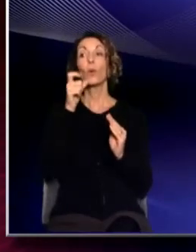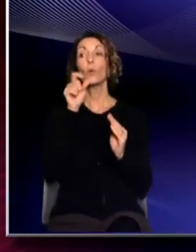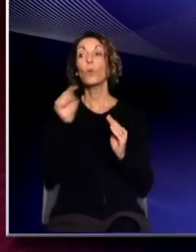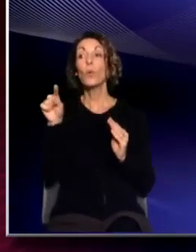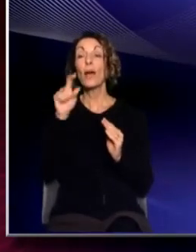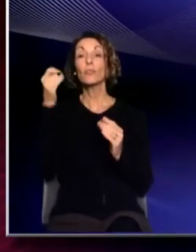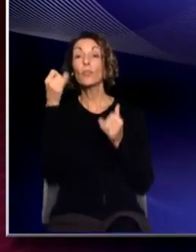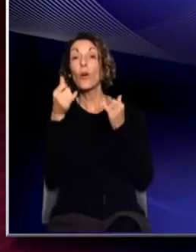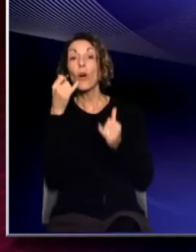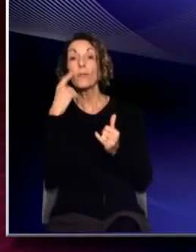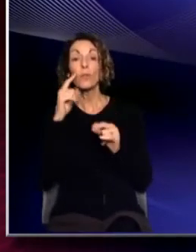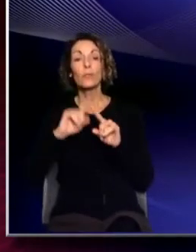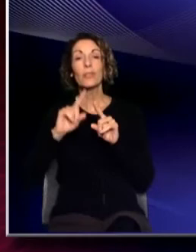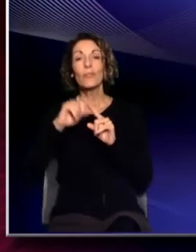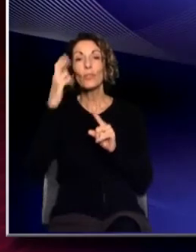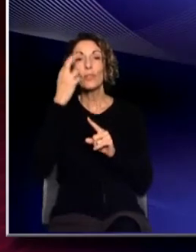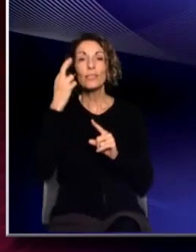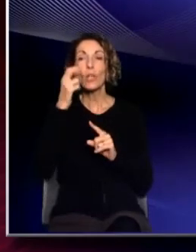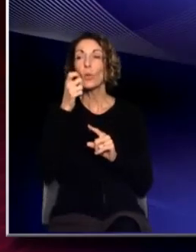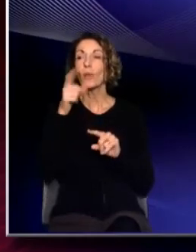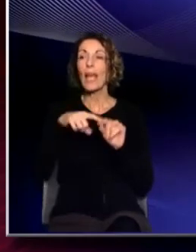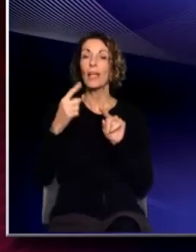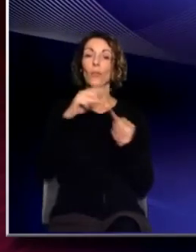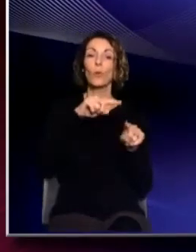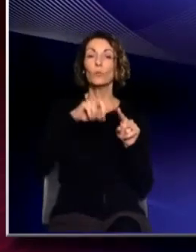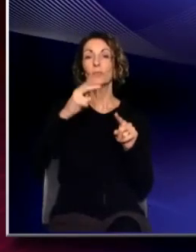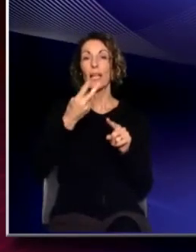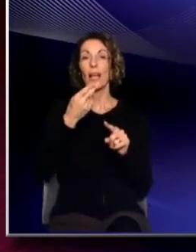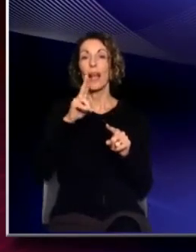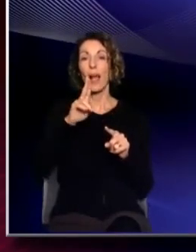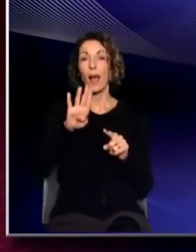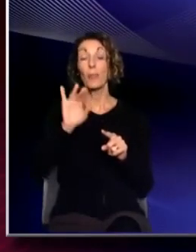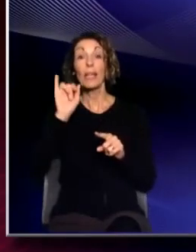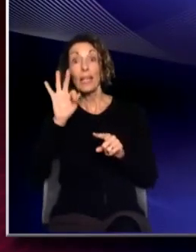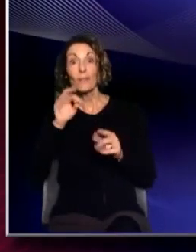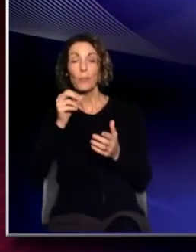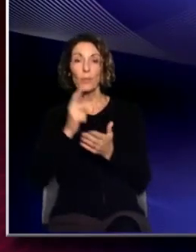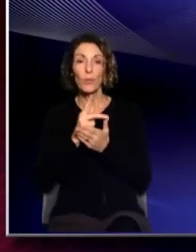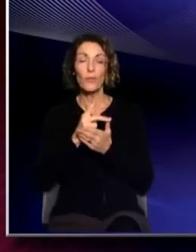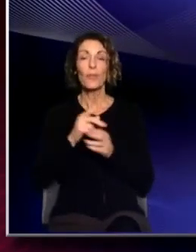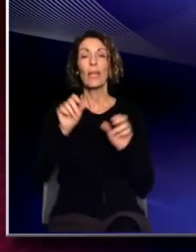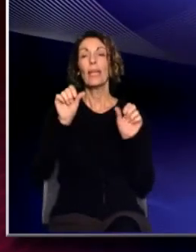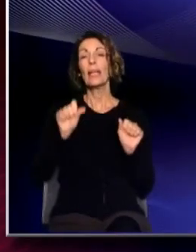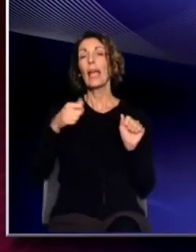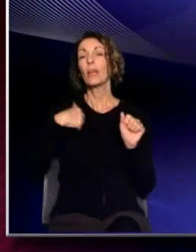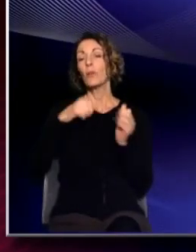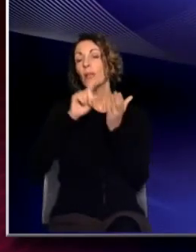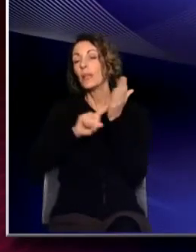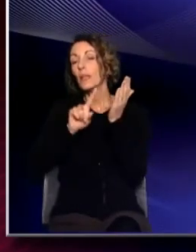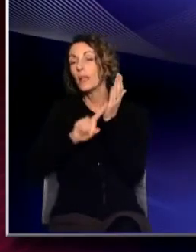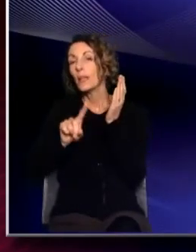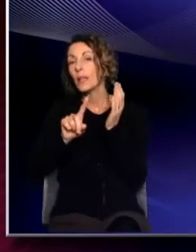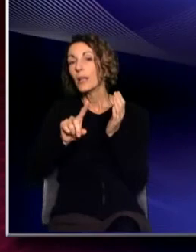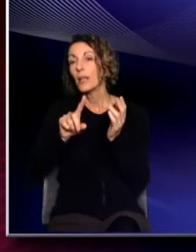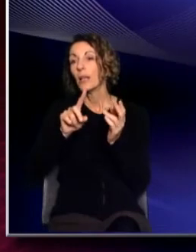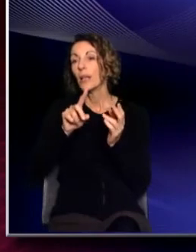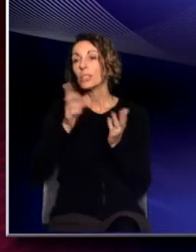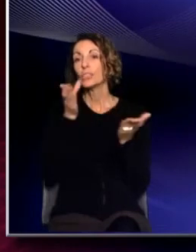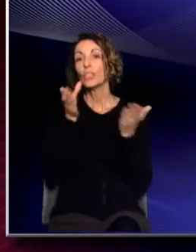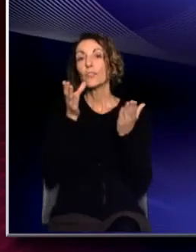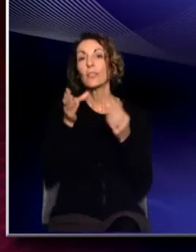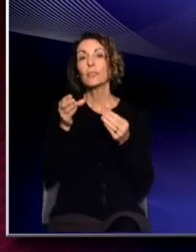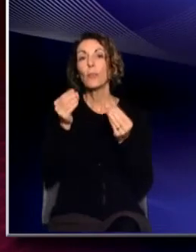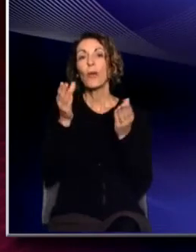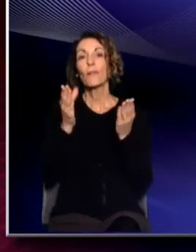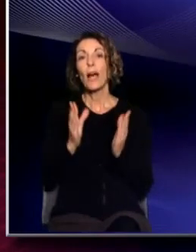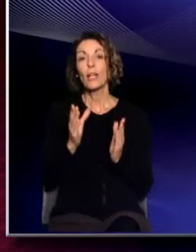for various reasons and aren't able to get to that second hub, if we approve that, could we look into a voice service provider